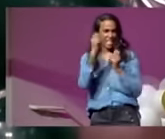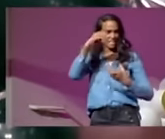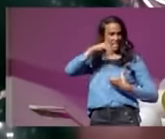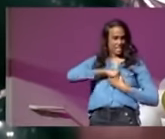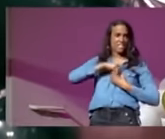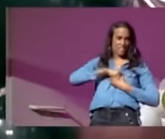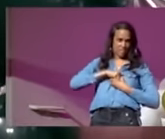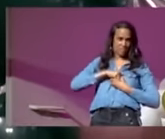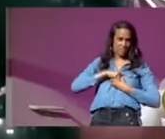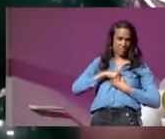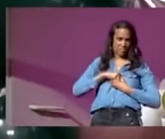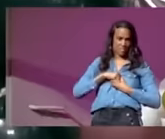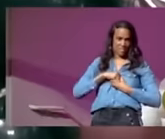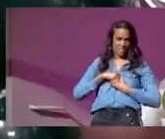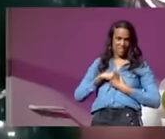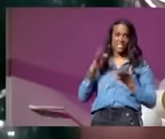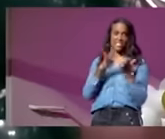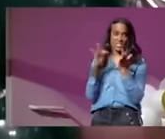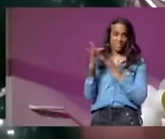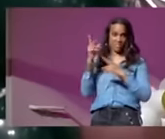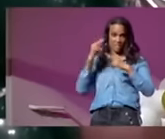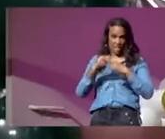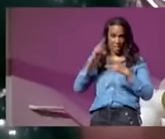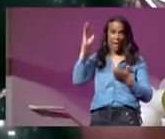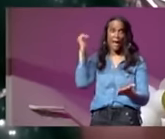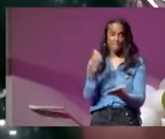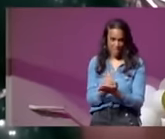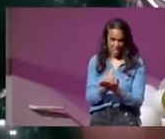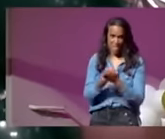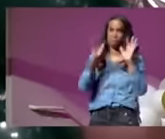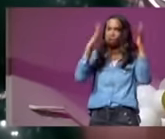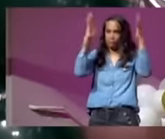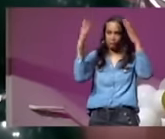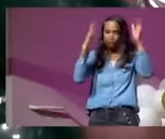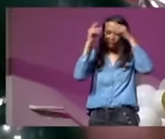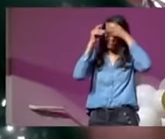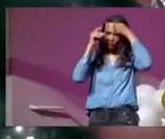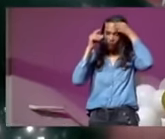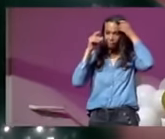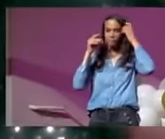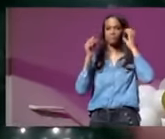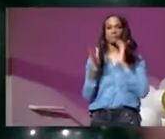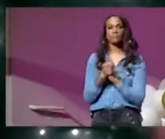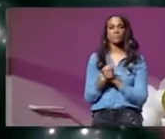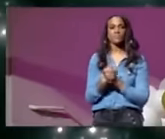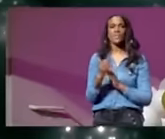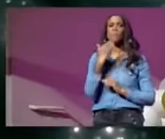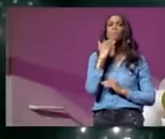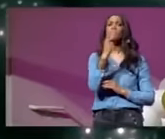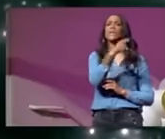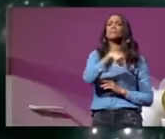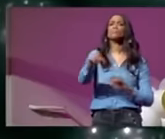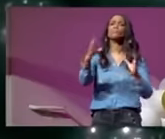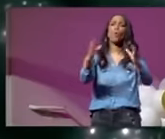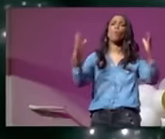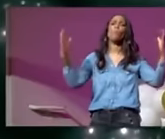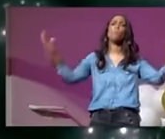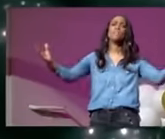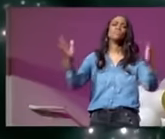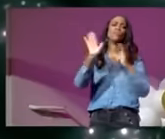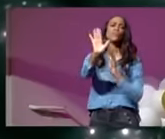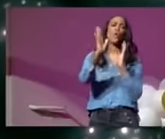we came. In Jesus' name, amen. Amen. Let me thank you so much for your